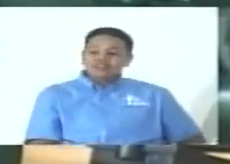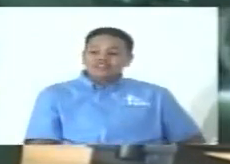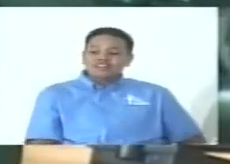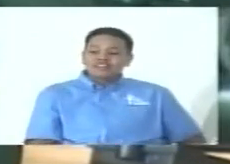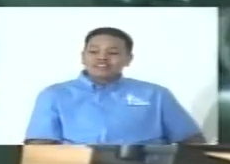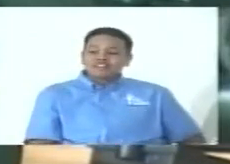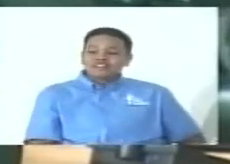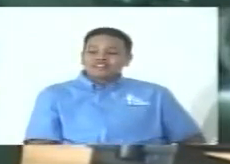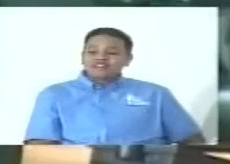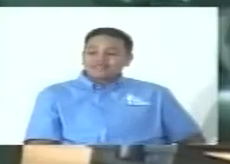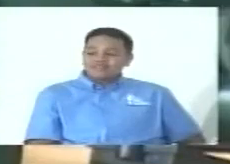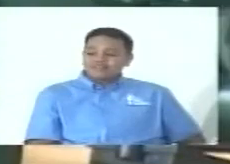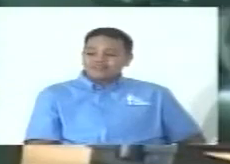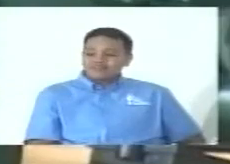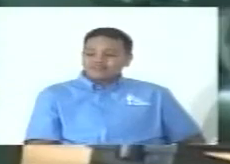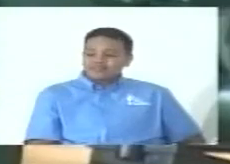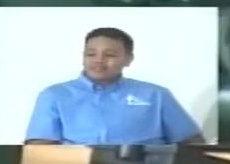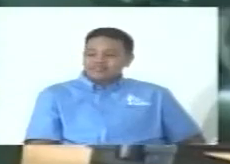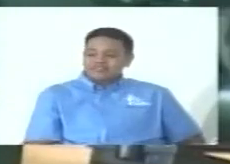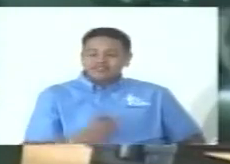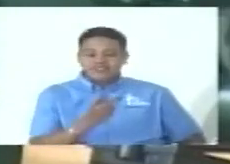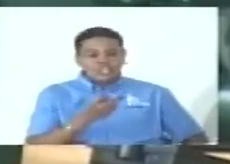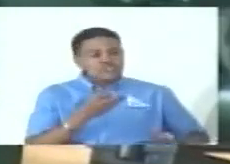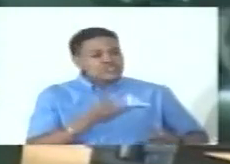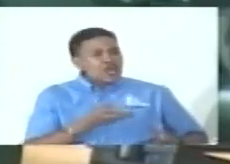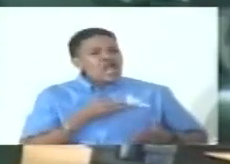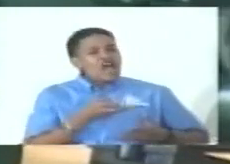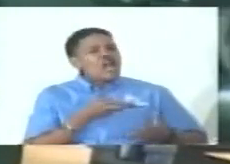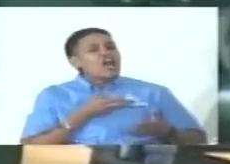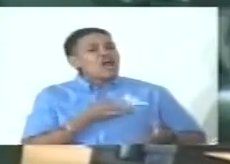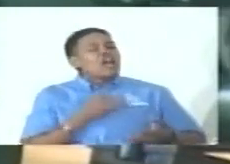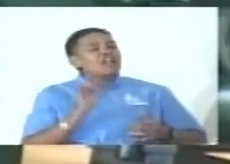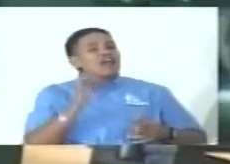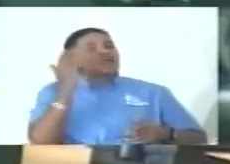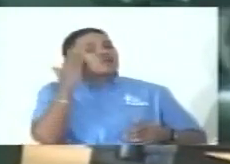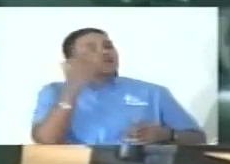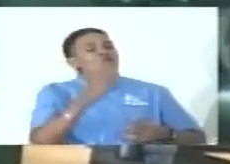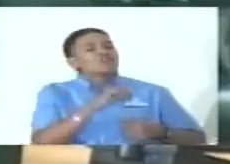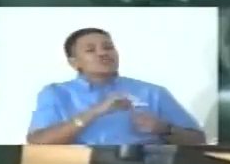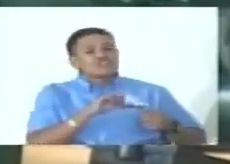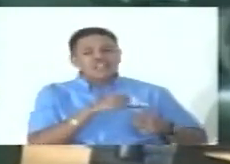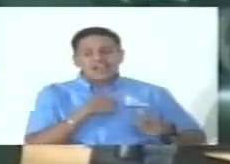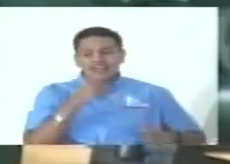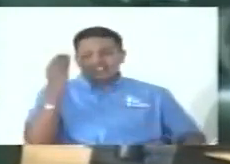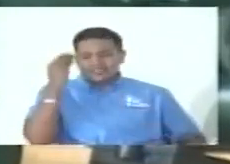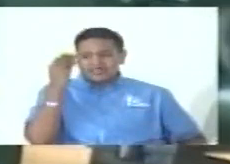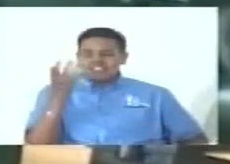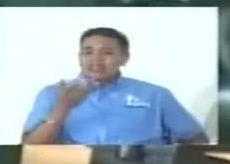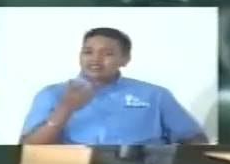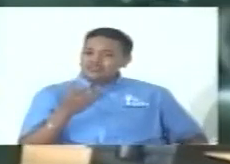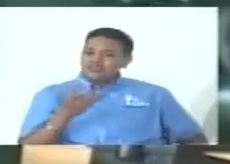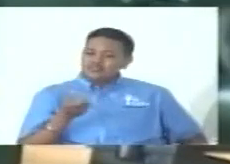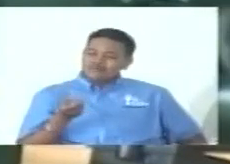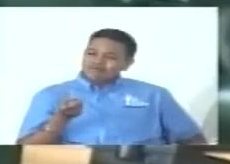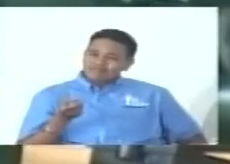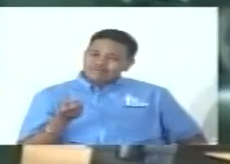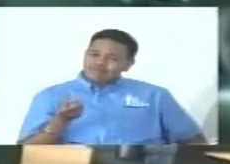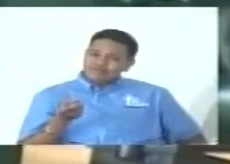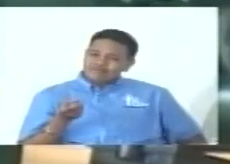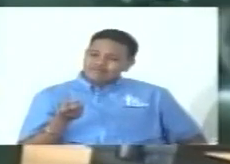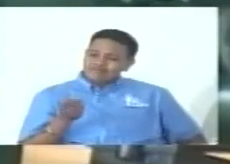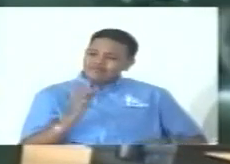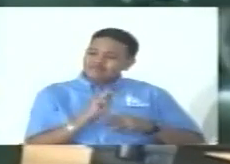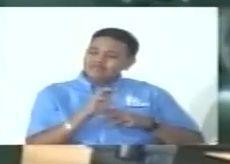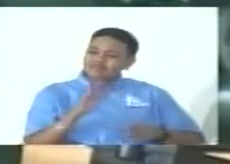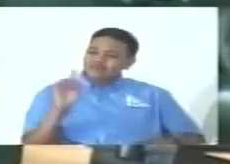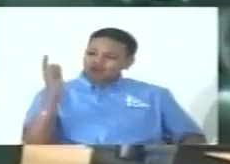to her after that, and they spoke like they knew each other. And I said to her after that, Minister, where you